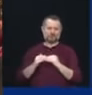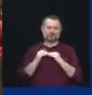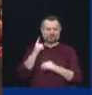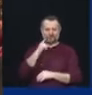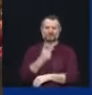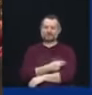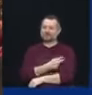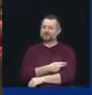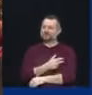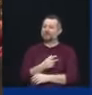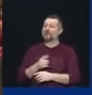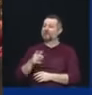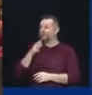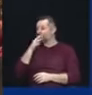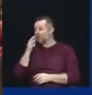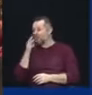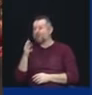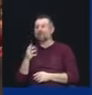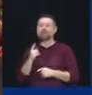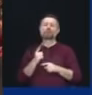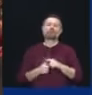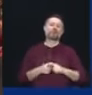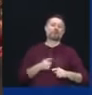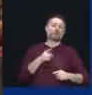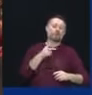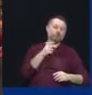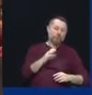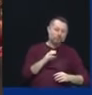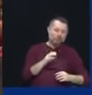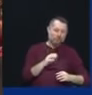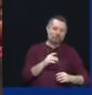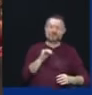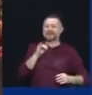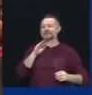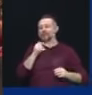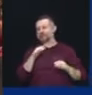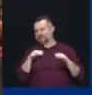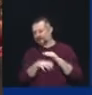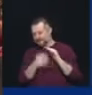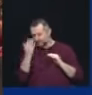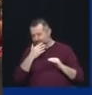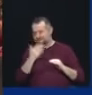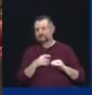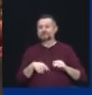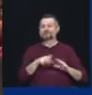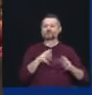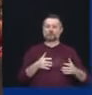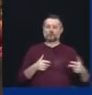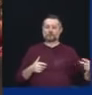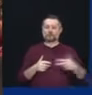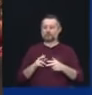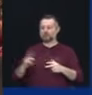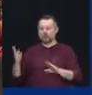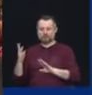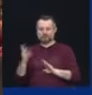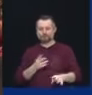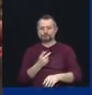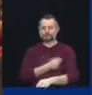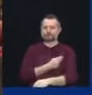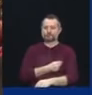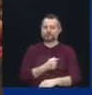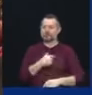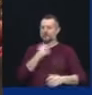communities where they're at, bringing the vaccine directly to their place of work. And once more, we'd like to thank the coalition of